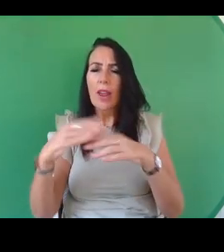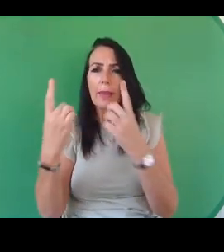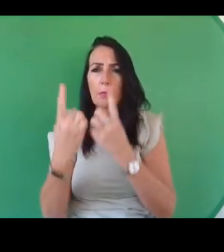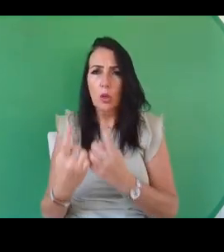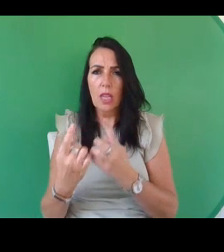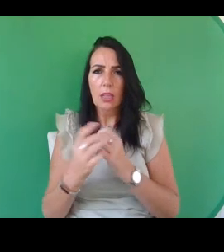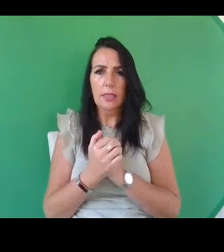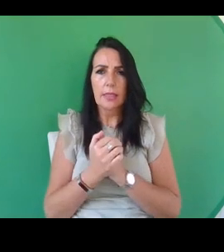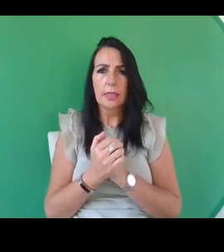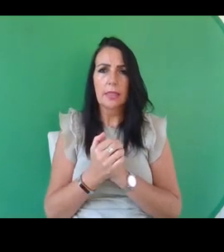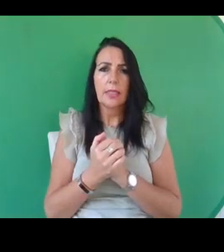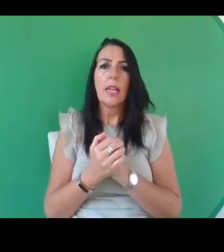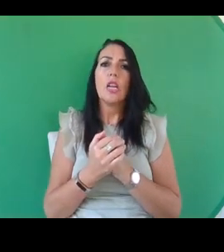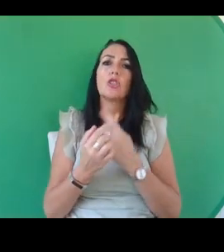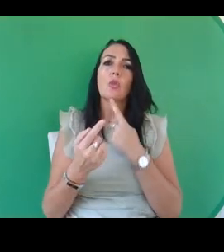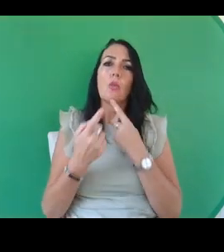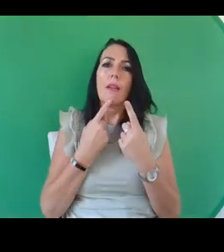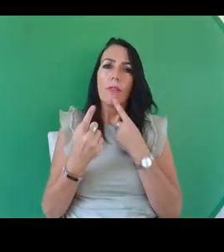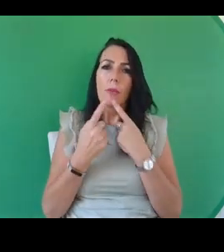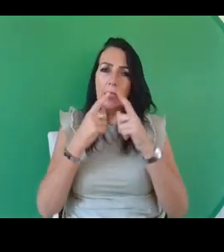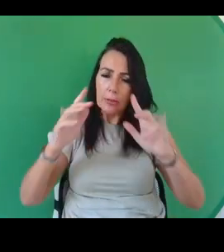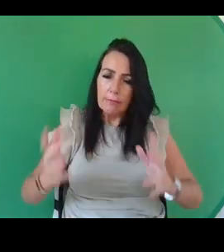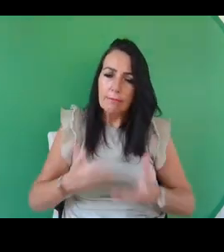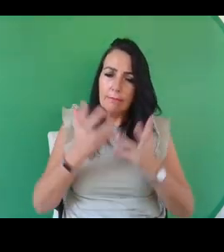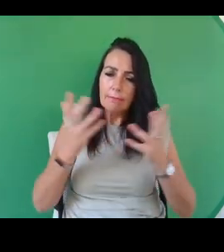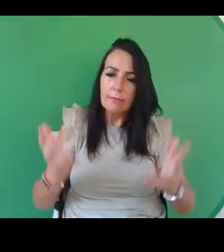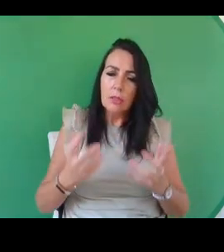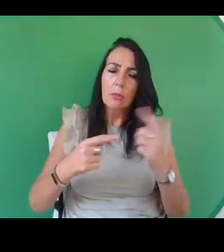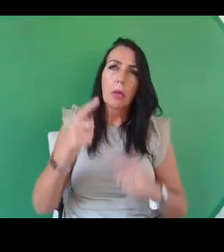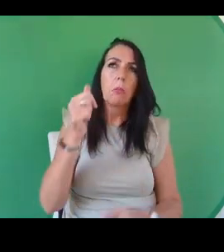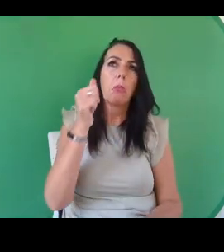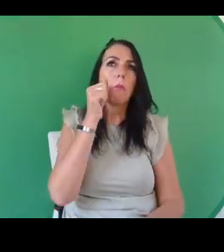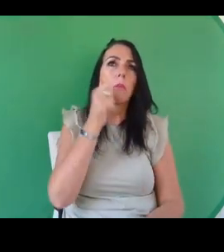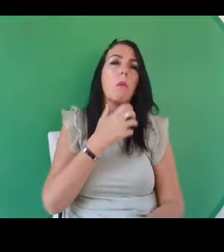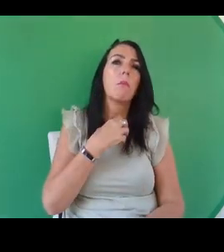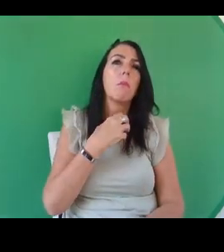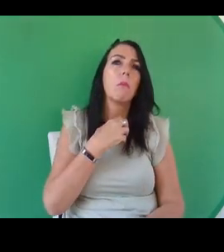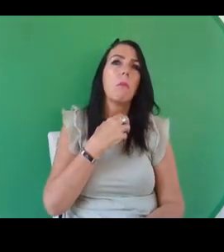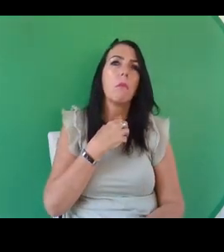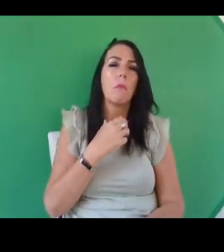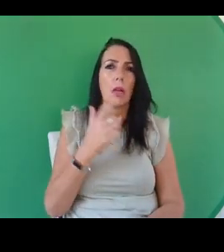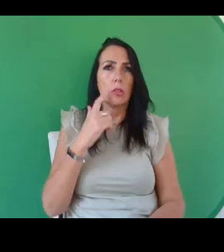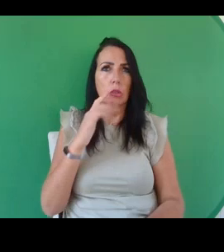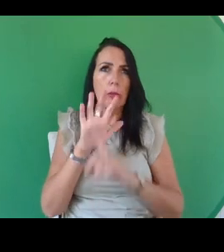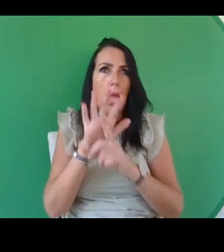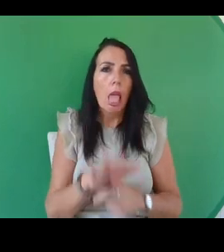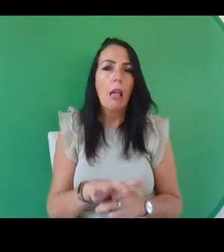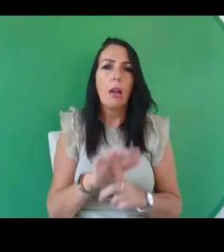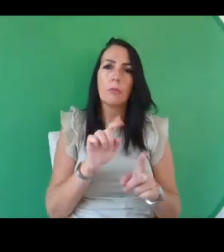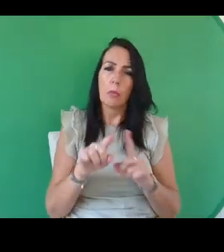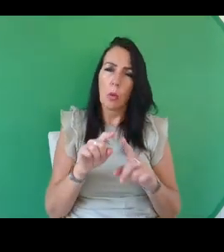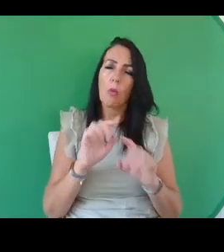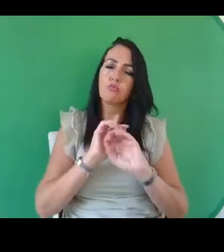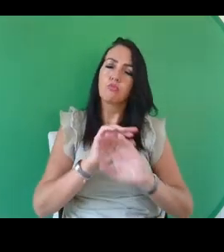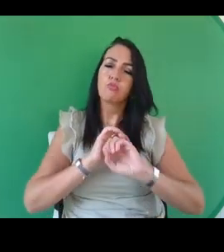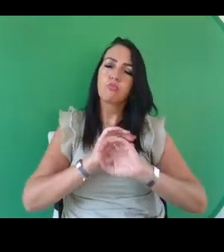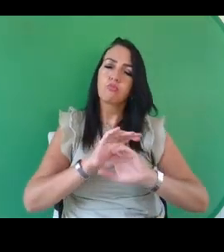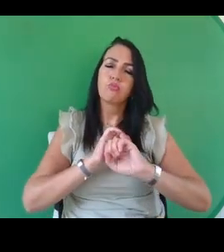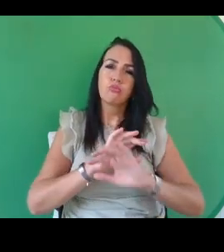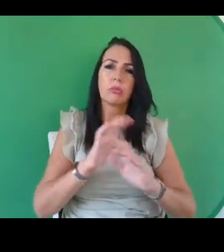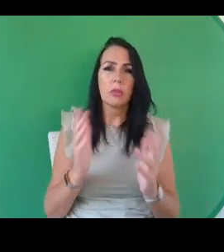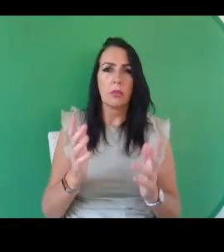and gently raise our awareness about and knowledge about the climate emergency will support your company's business development and